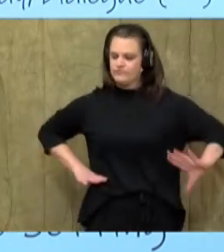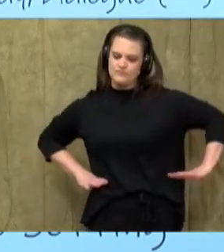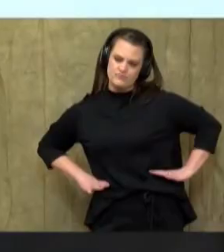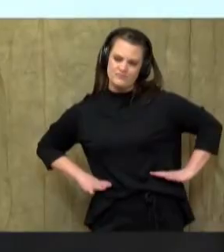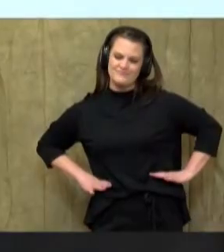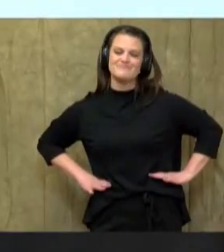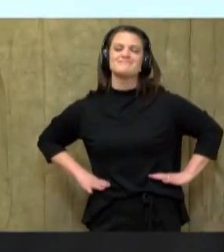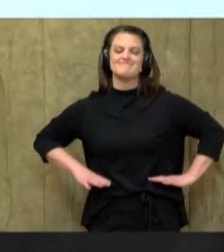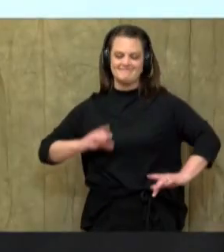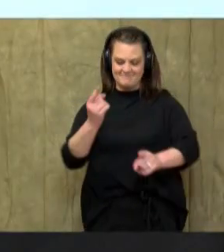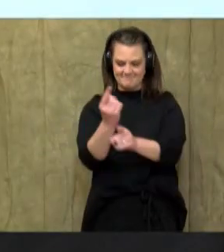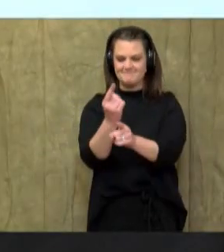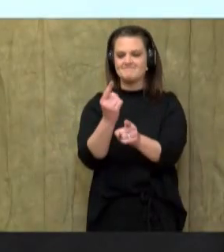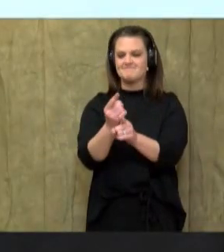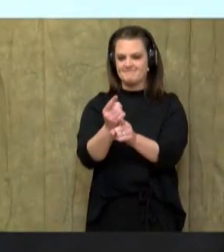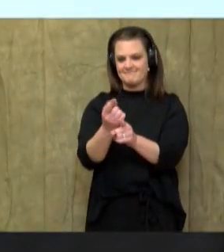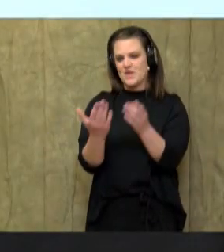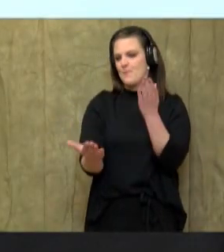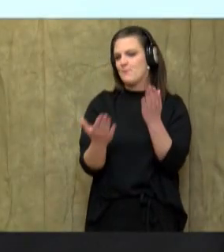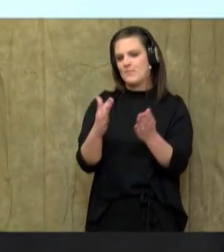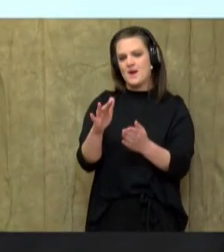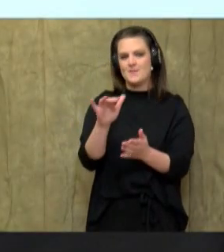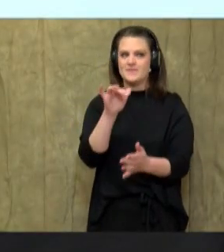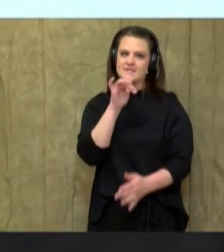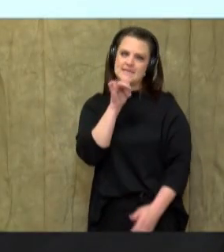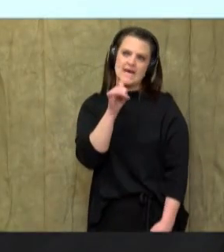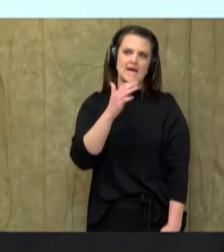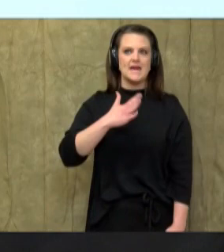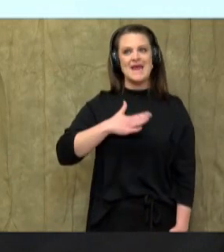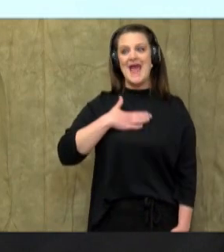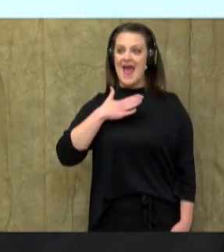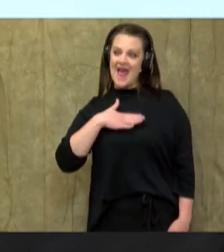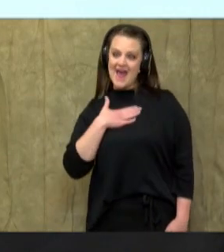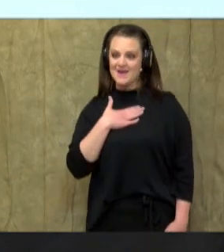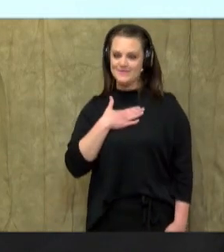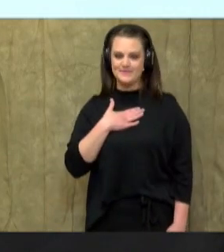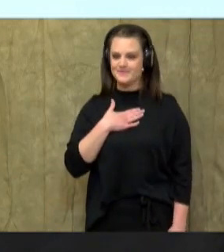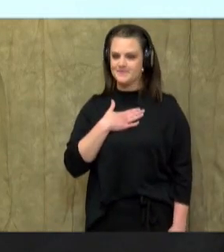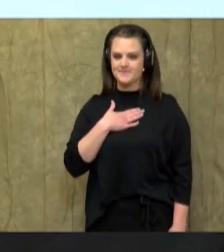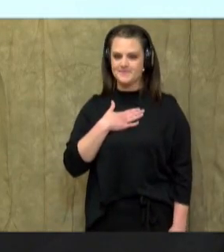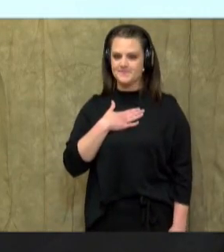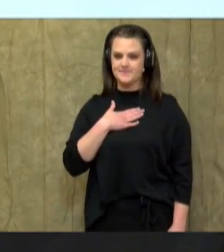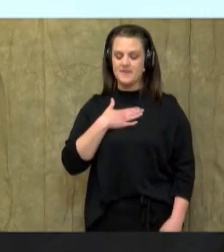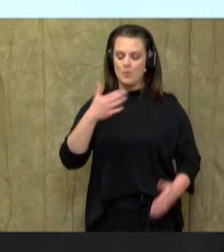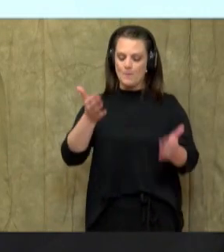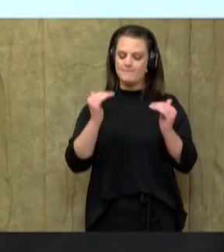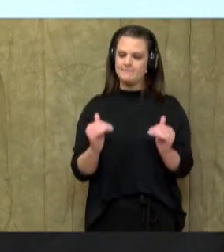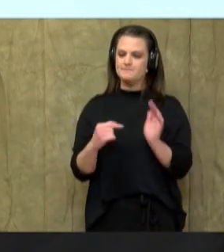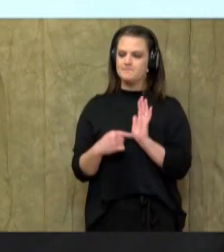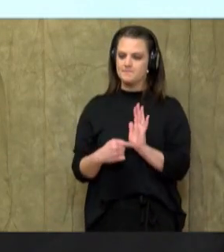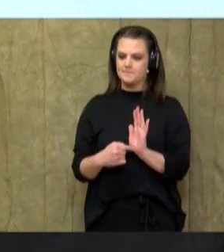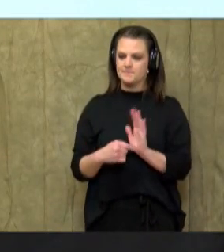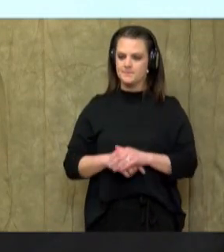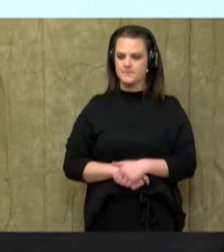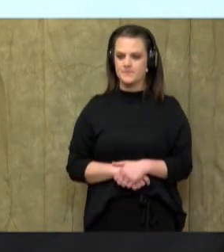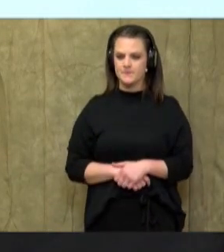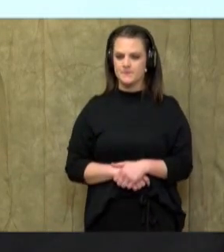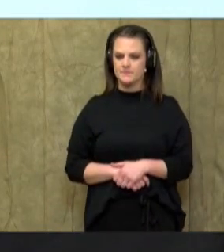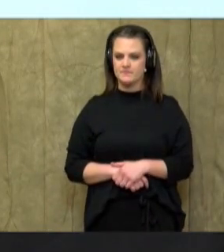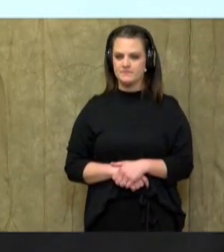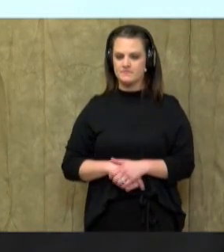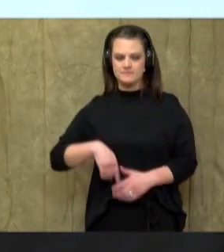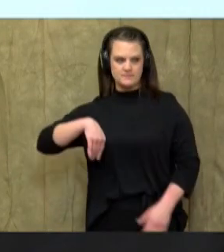Yep, you're probably right. They're probably not all too happy, are they? Well, what about this next example? If